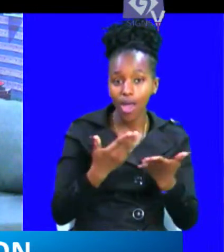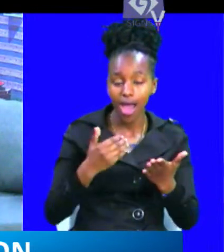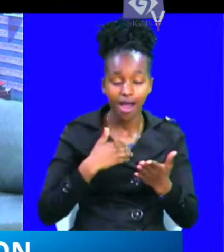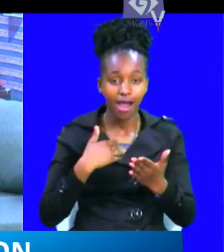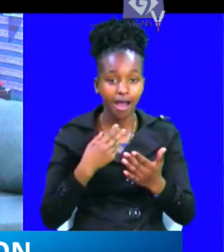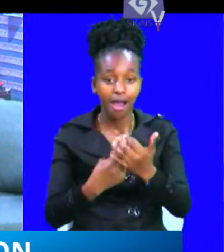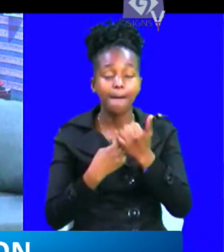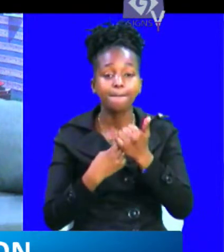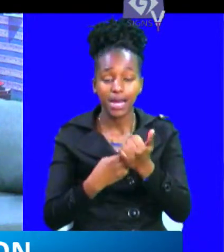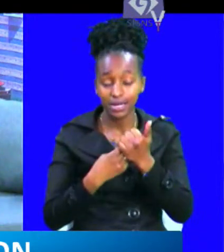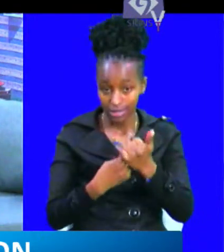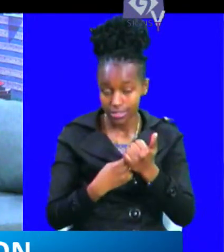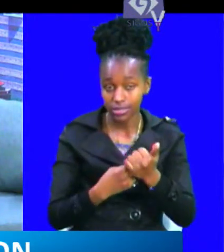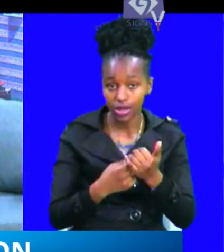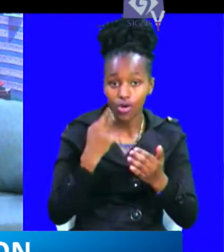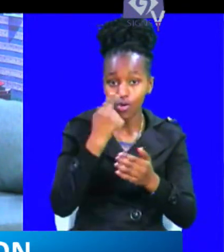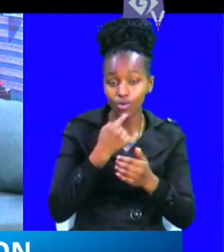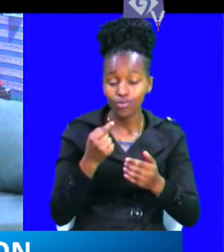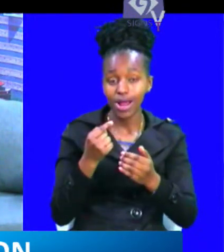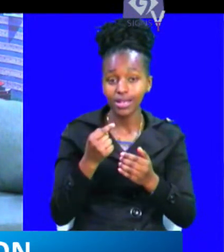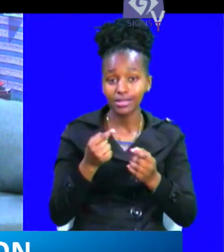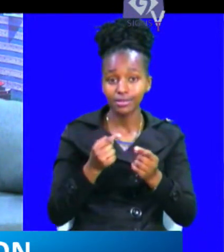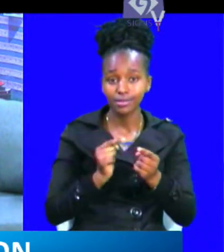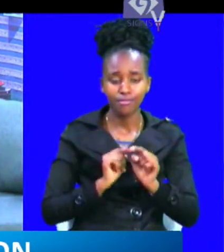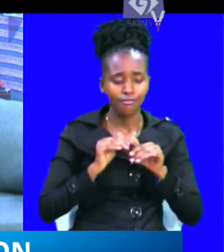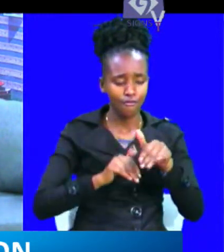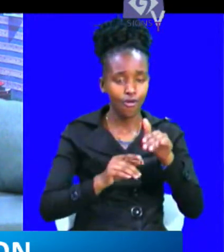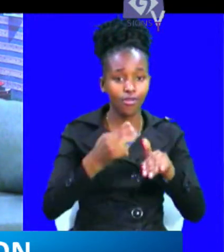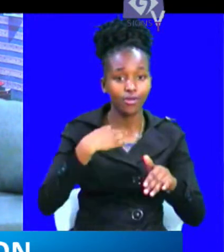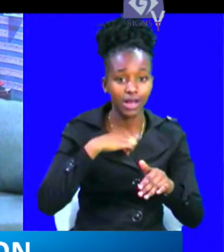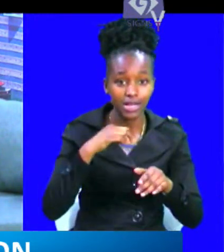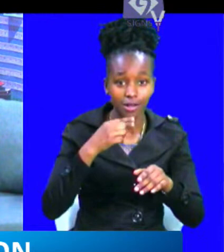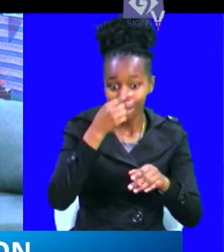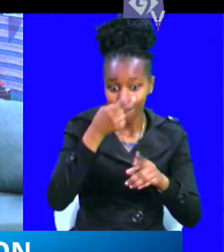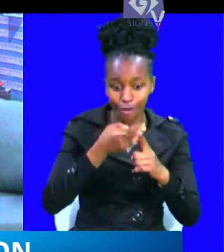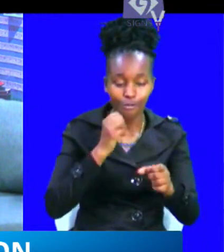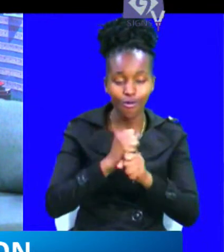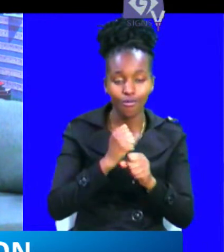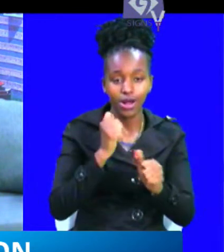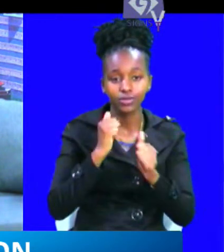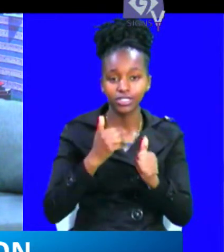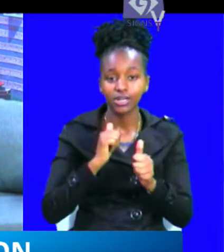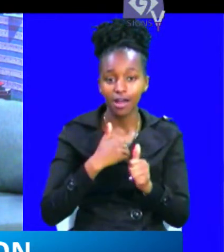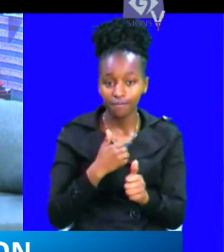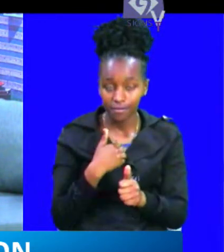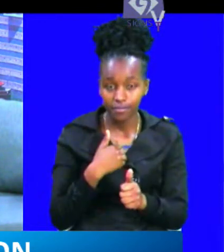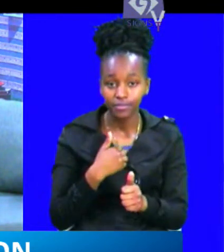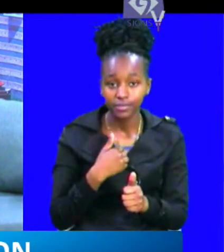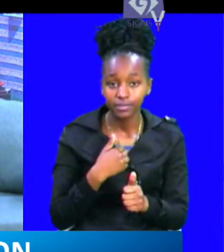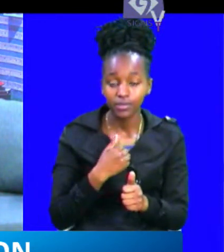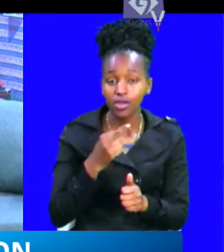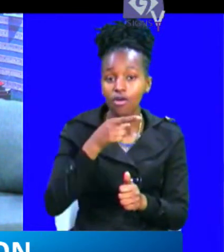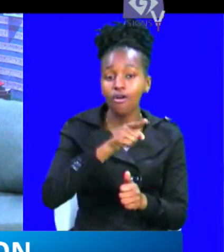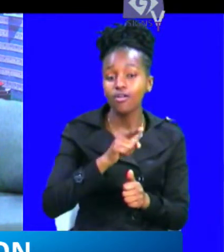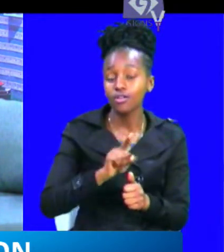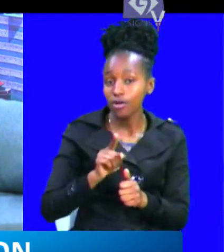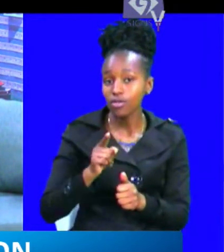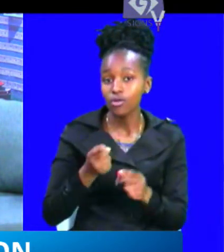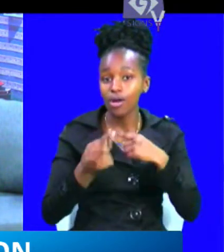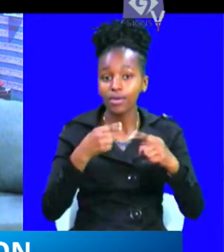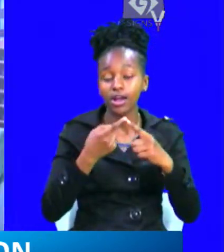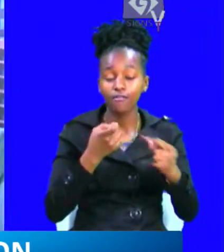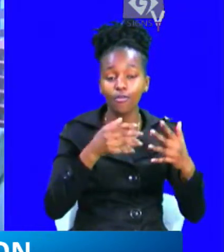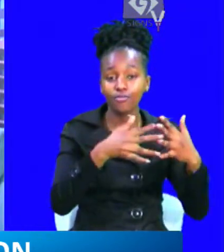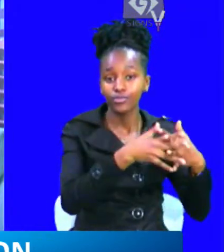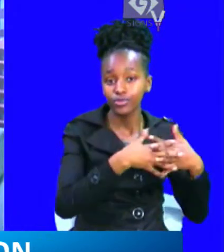Coming in, who actually approached us based on the work we've been doing, and they were coming in from the United States